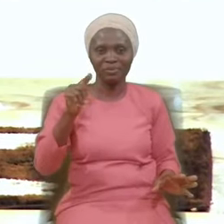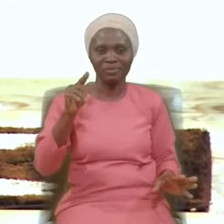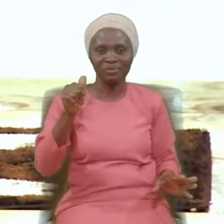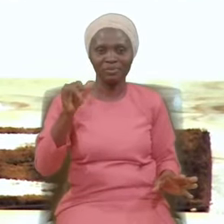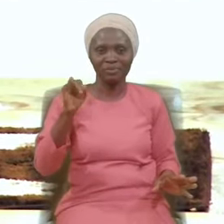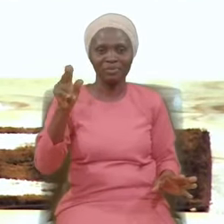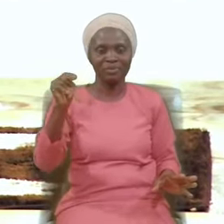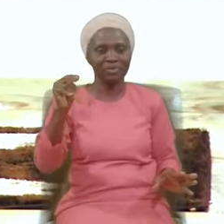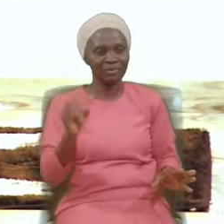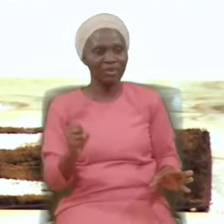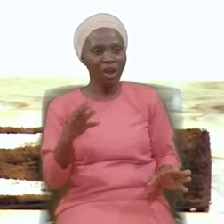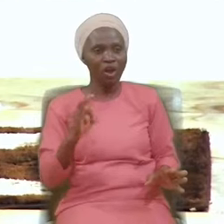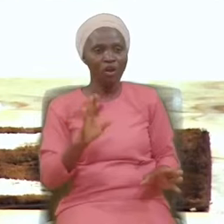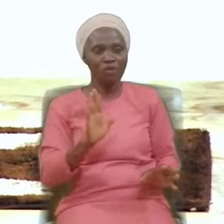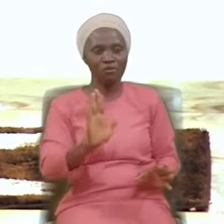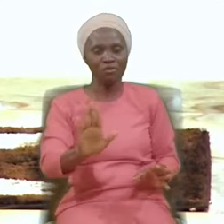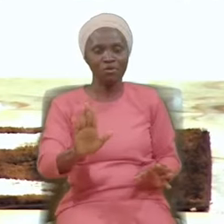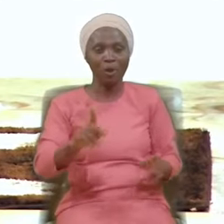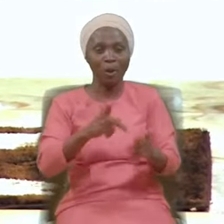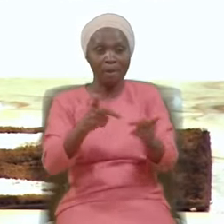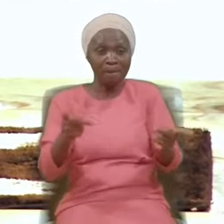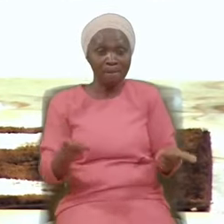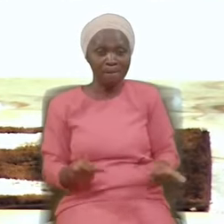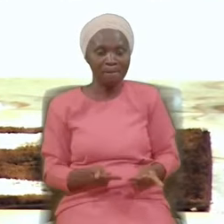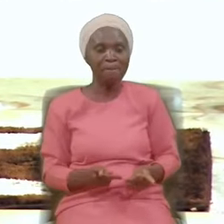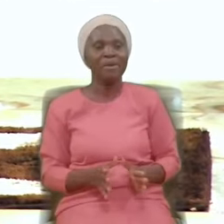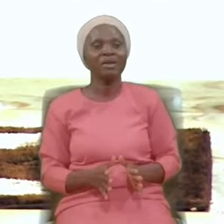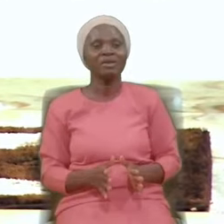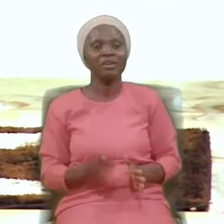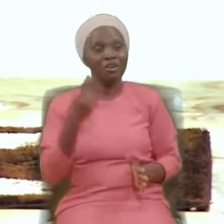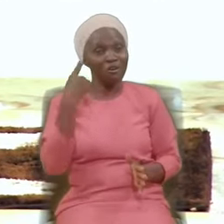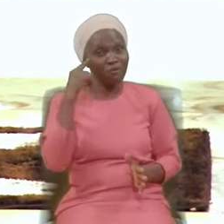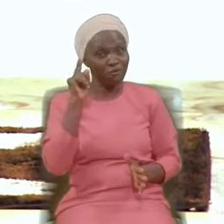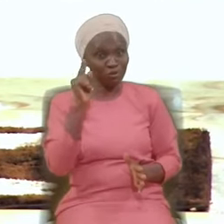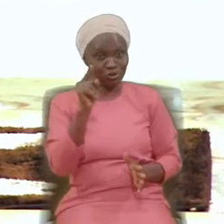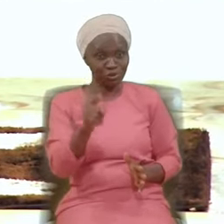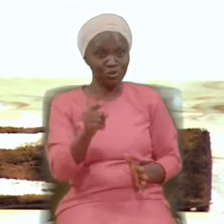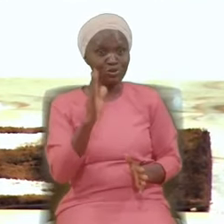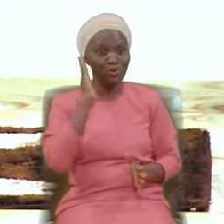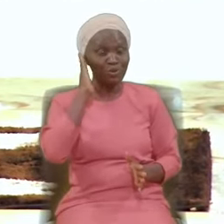thy stakes. For thou shalt break forth